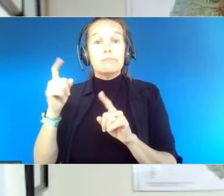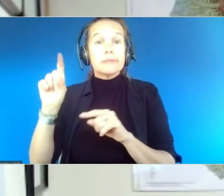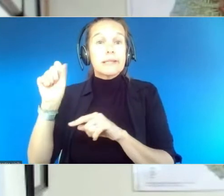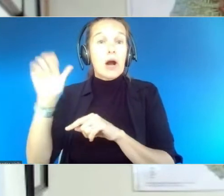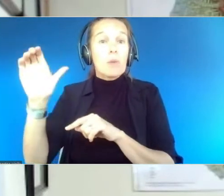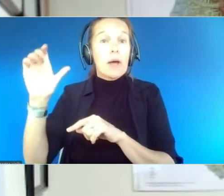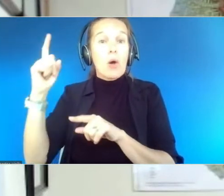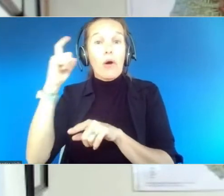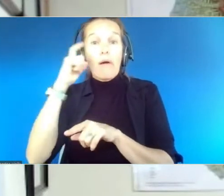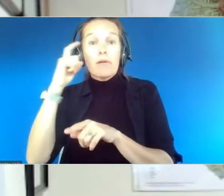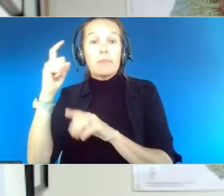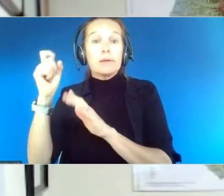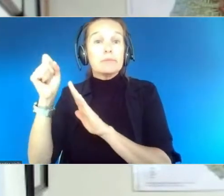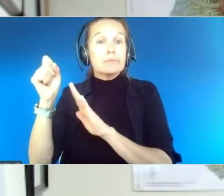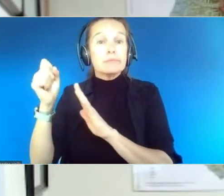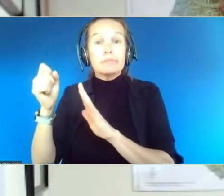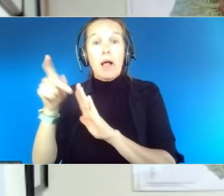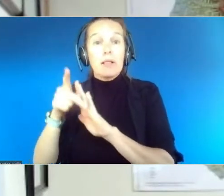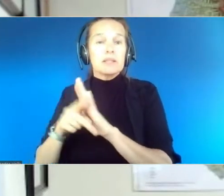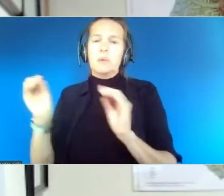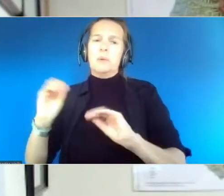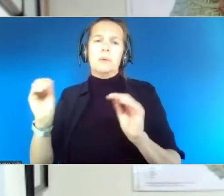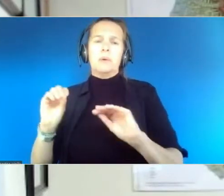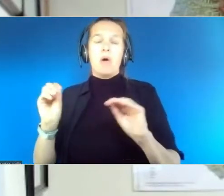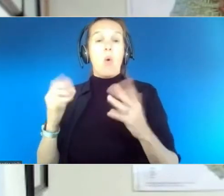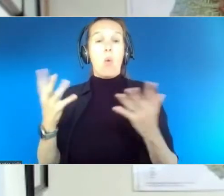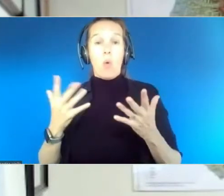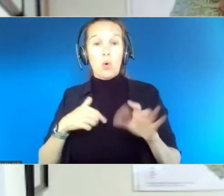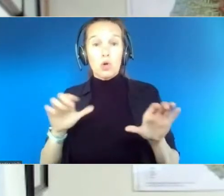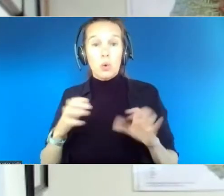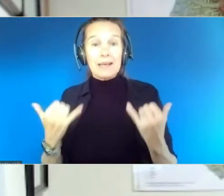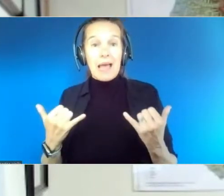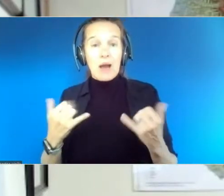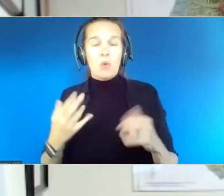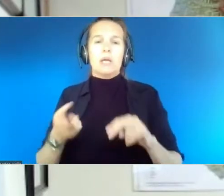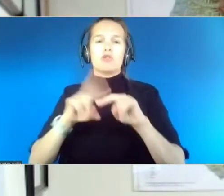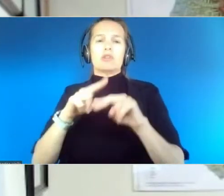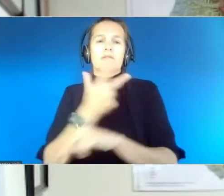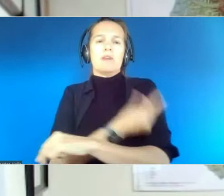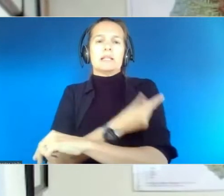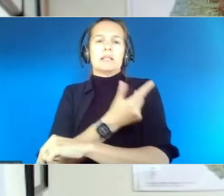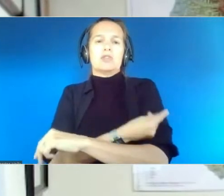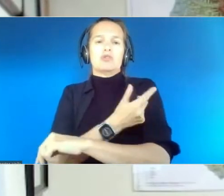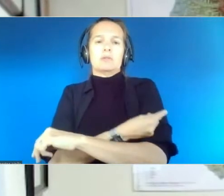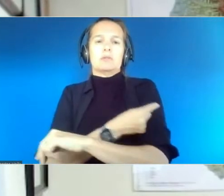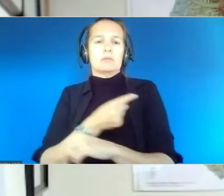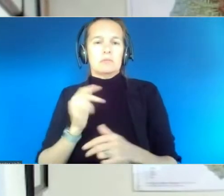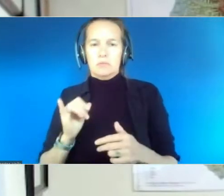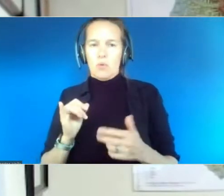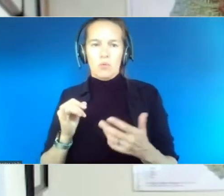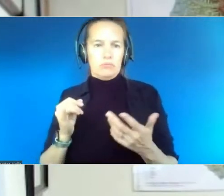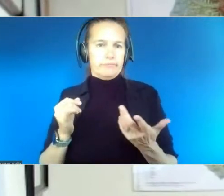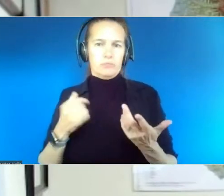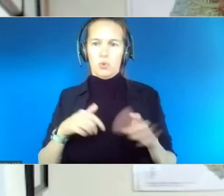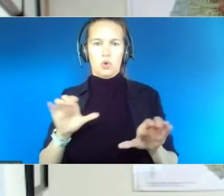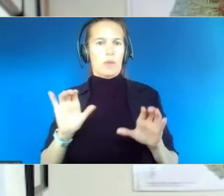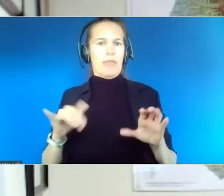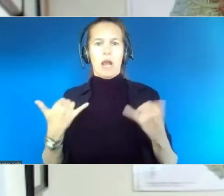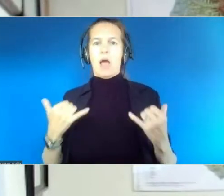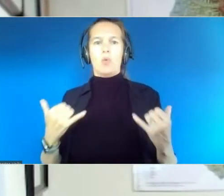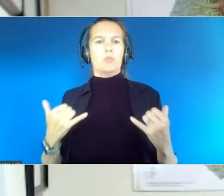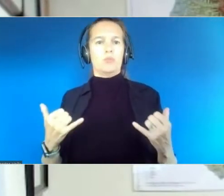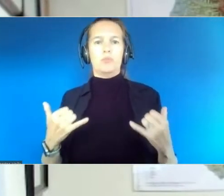is increasing vaccinations, and we're trying as hard as we can. And of course, identifying those people who there's